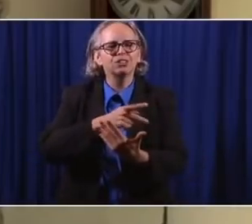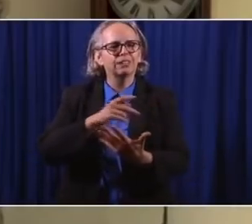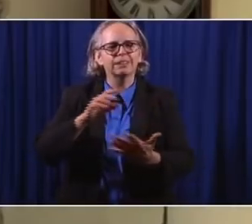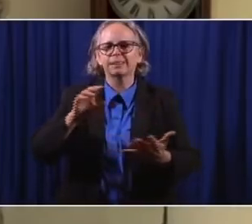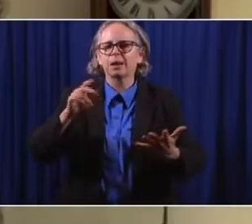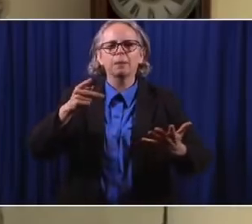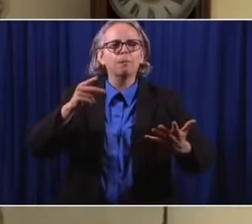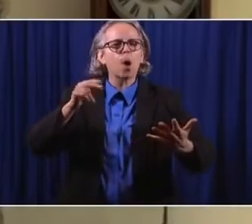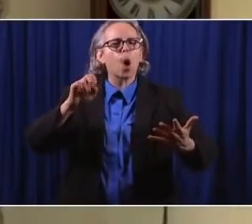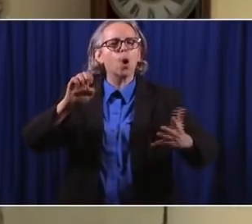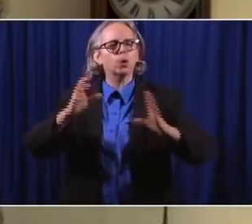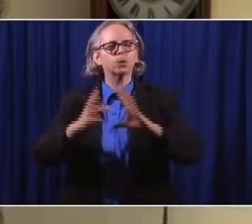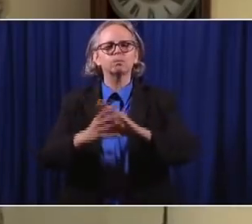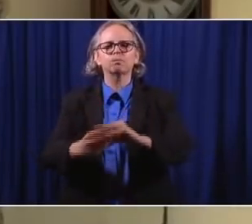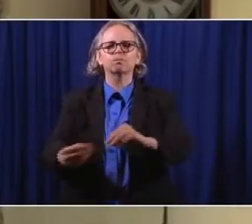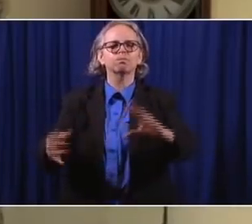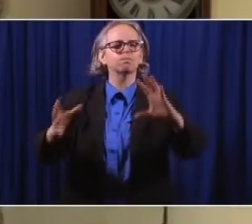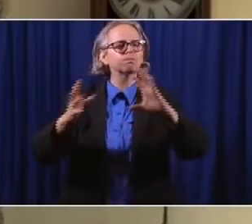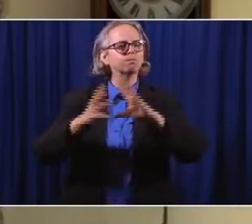makes us unique